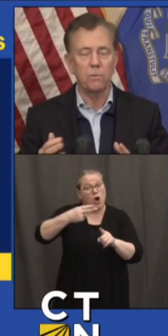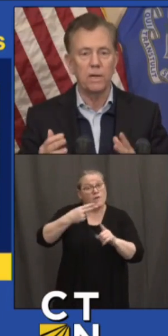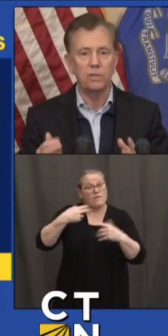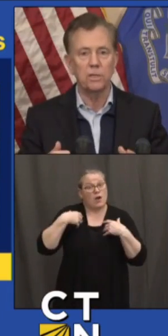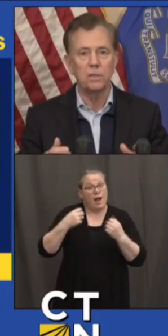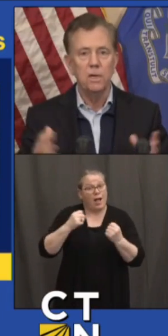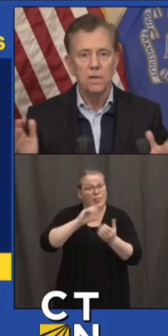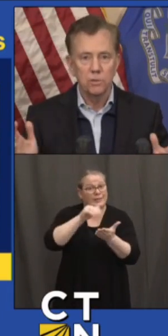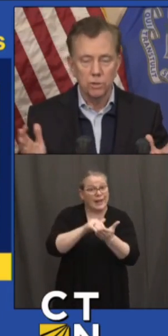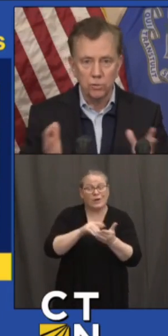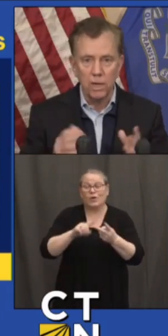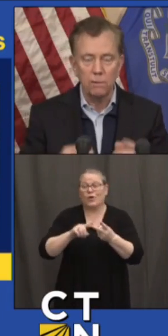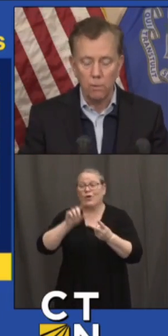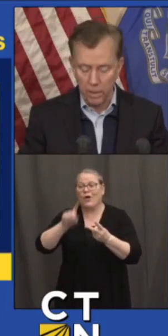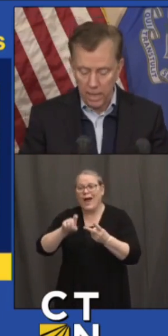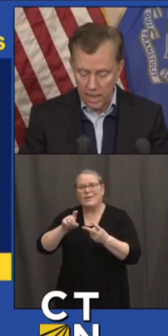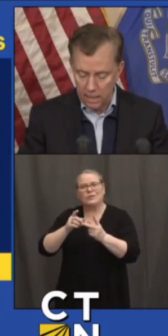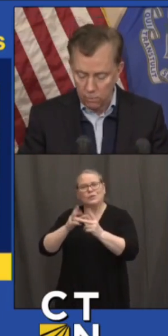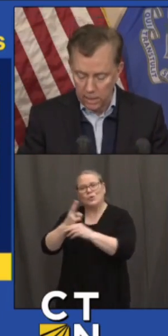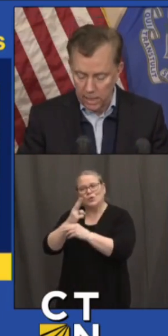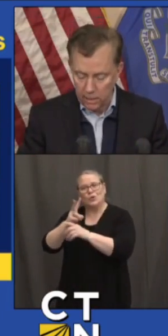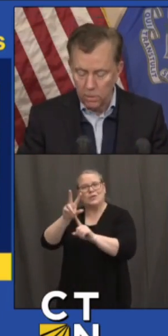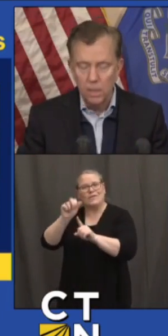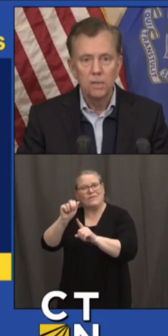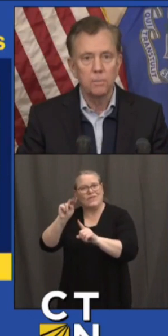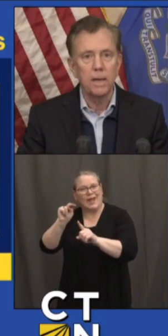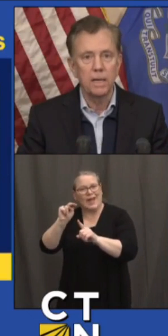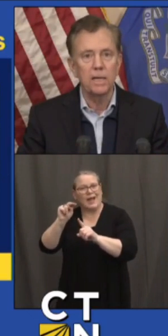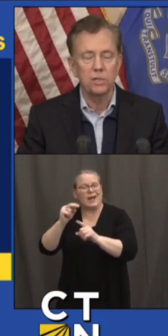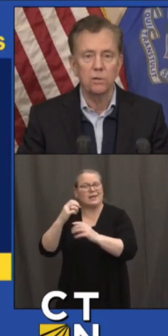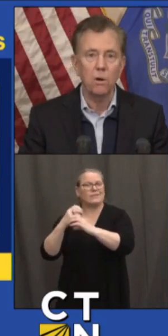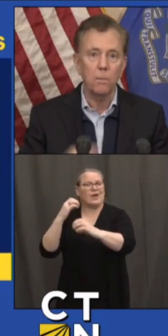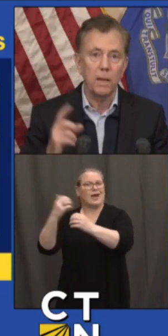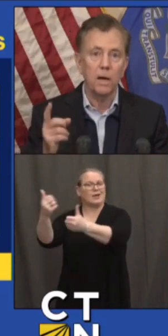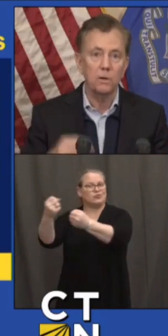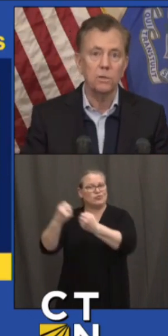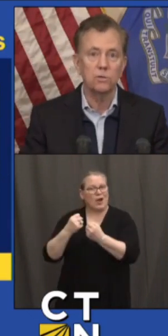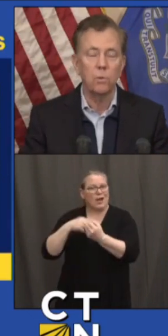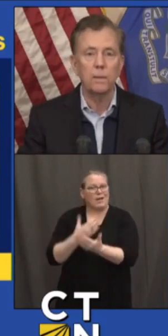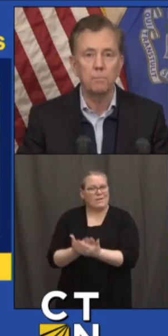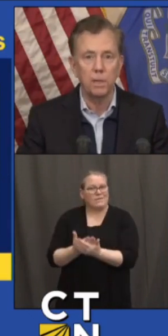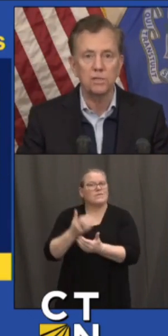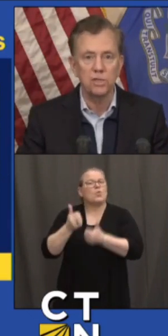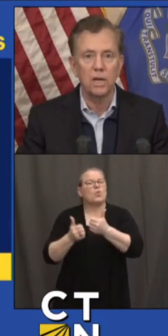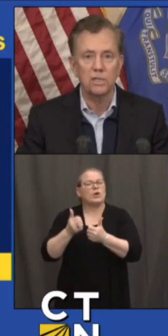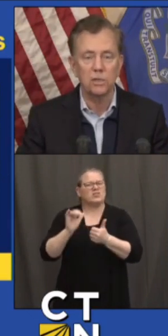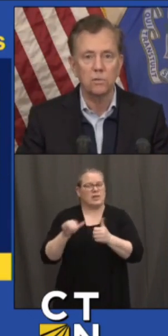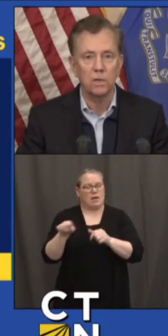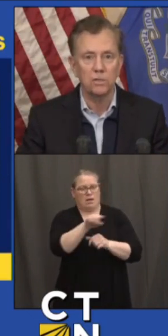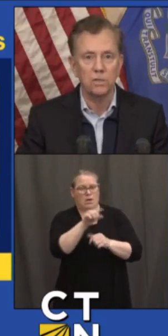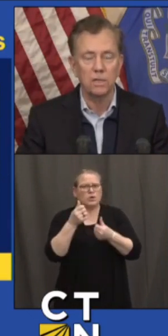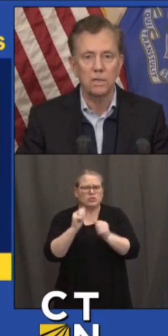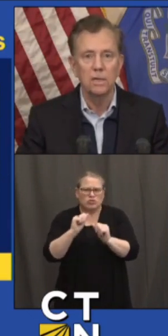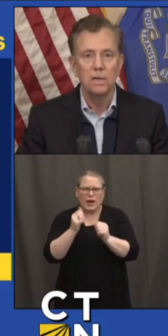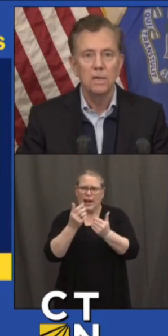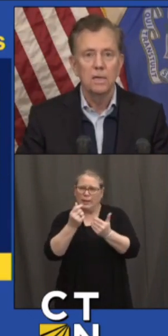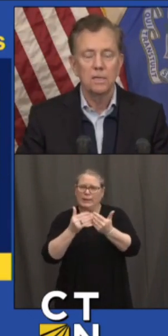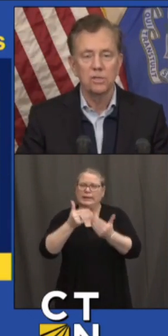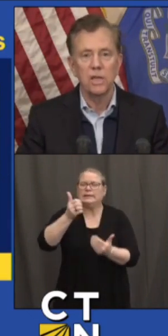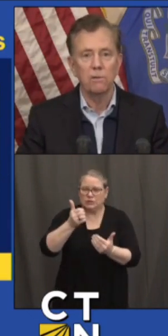of integration. So we're trying what we can right now to make it easier. There are about 120 plus sites across